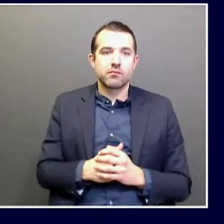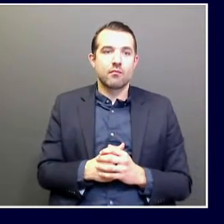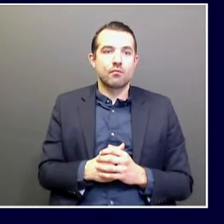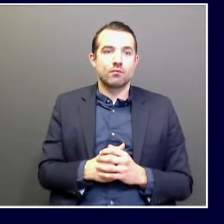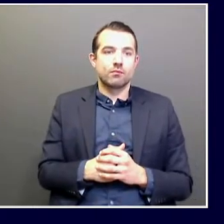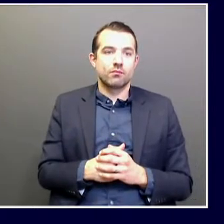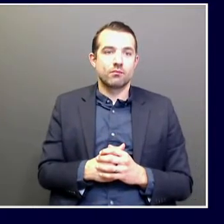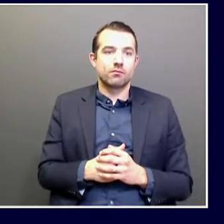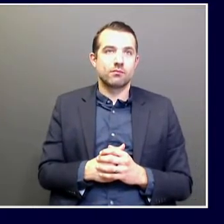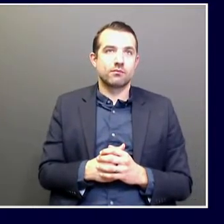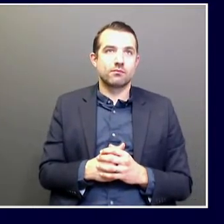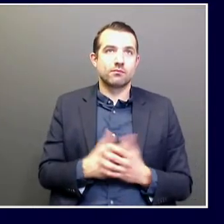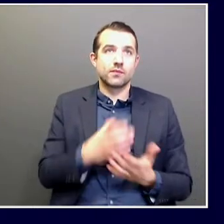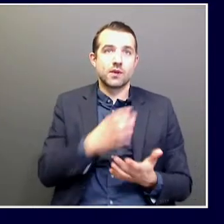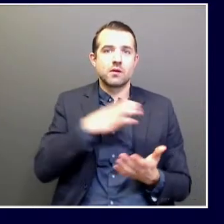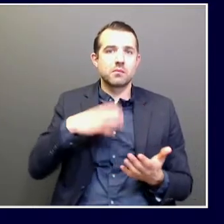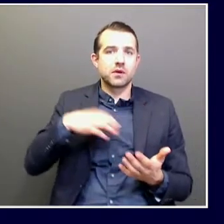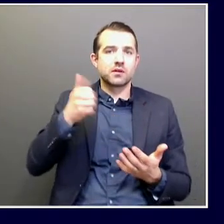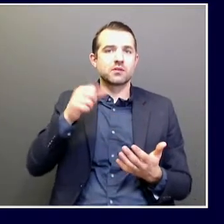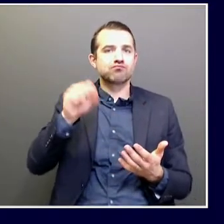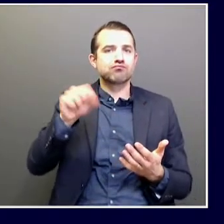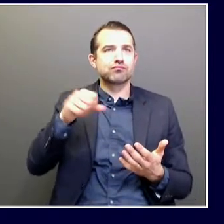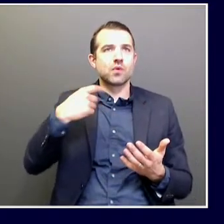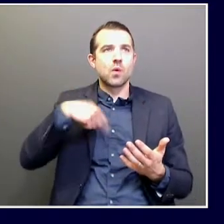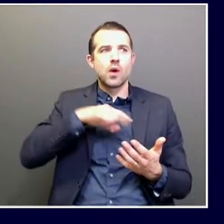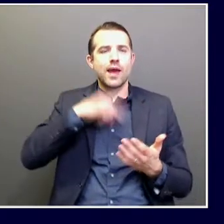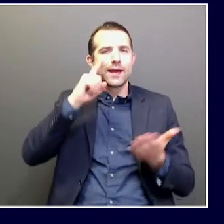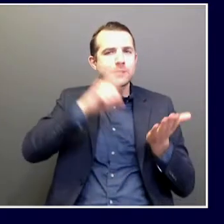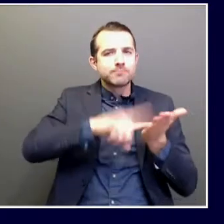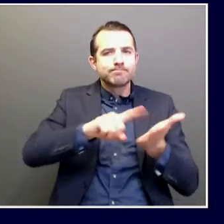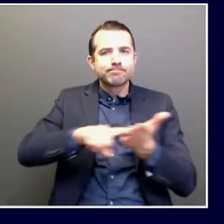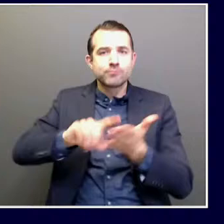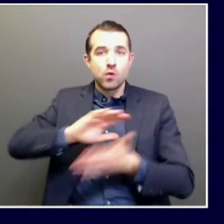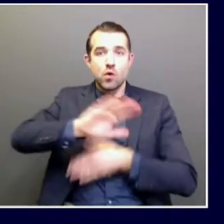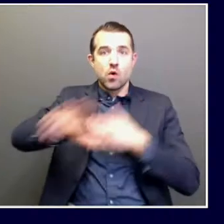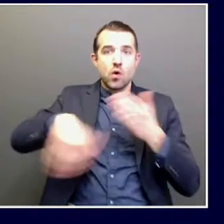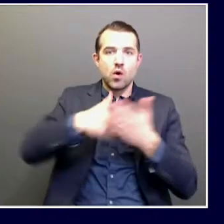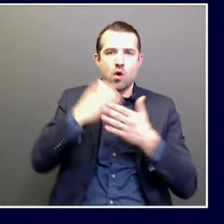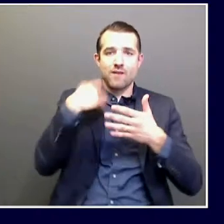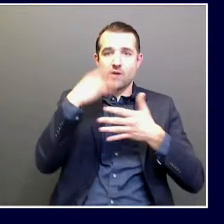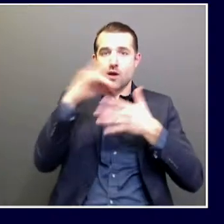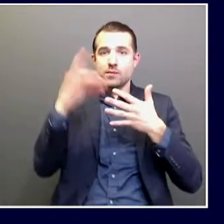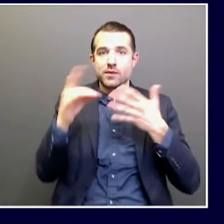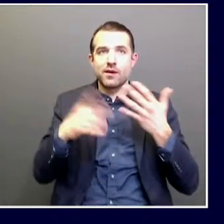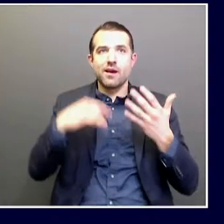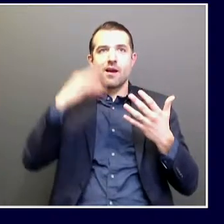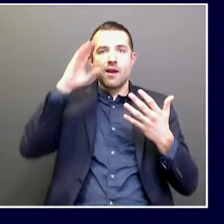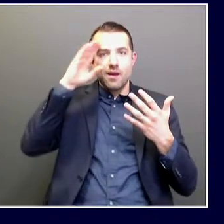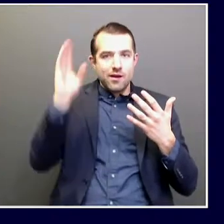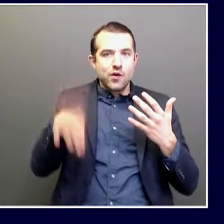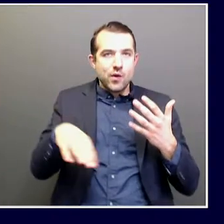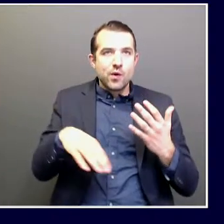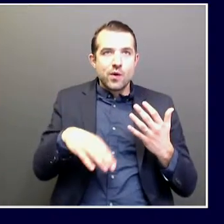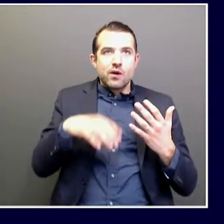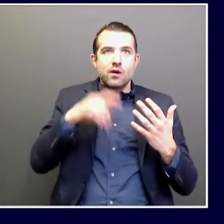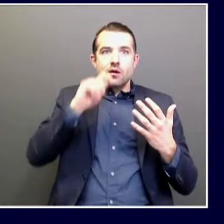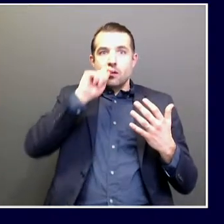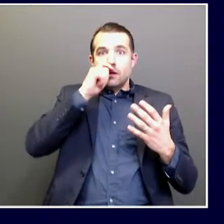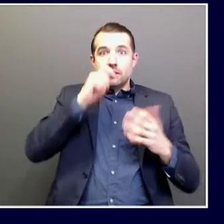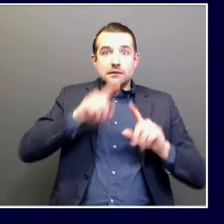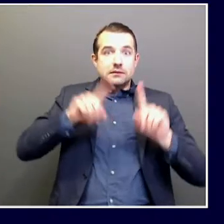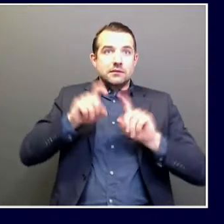Yeah, we are exploring all options to expand testing capacity, both at home as well as in our different